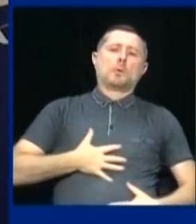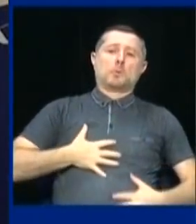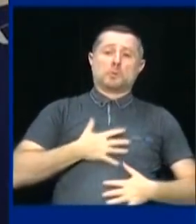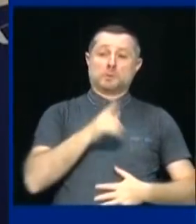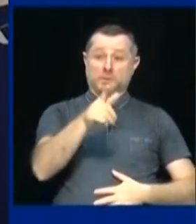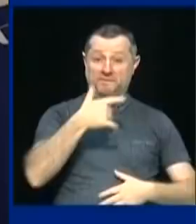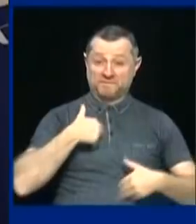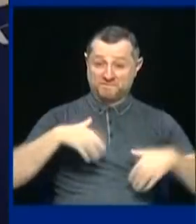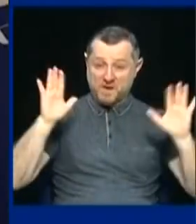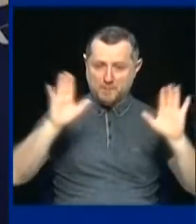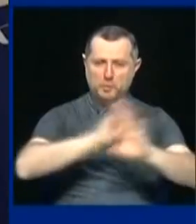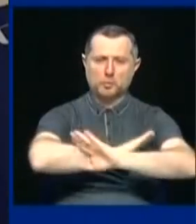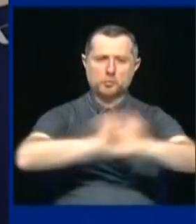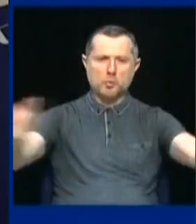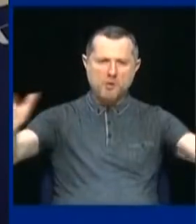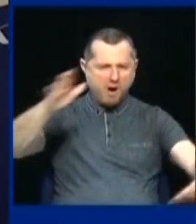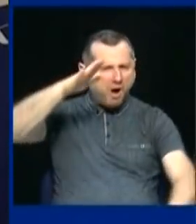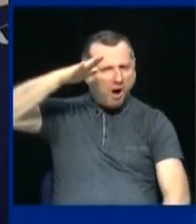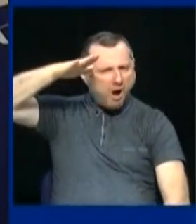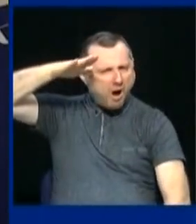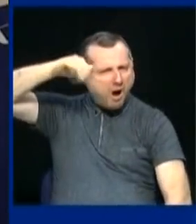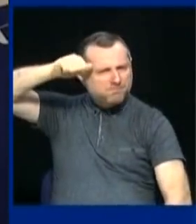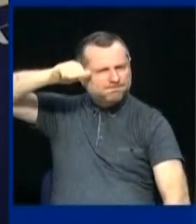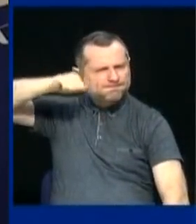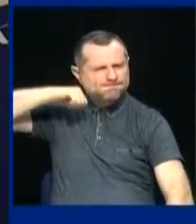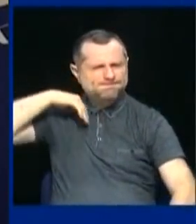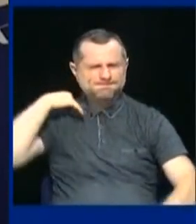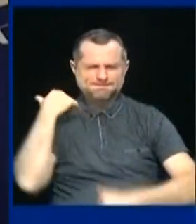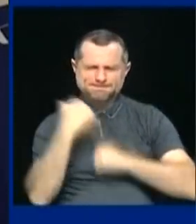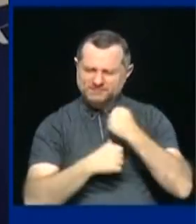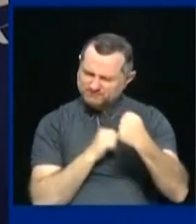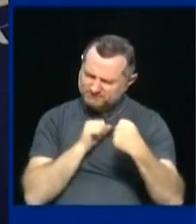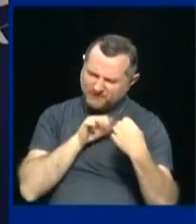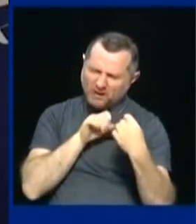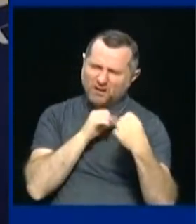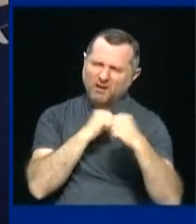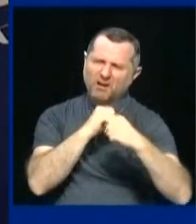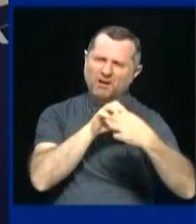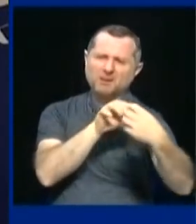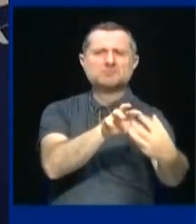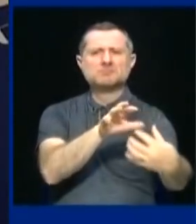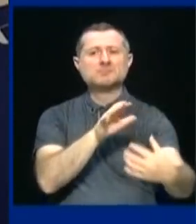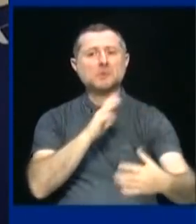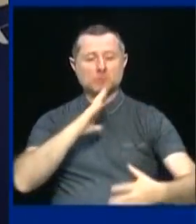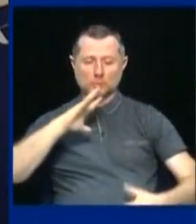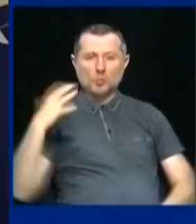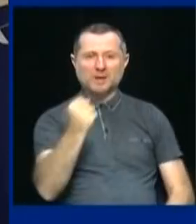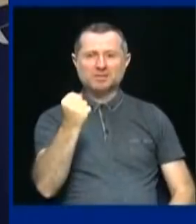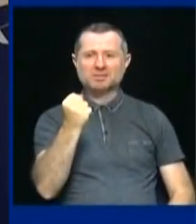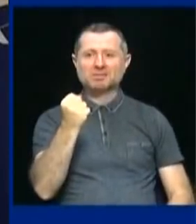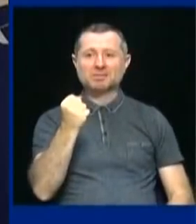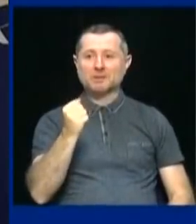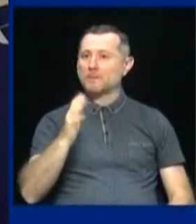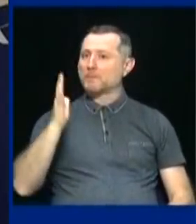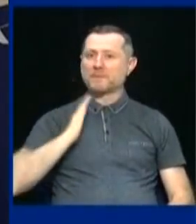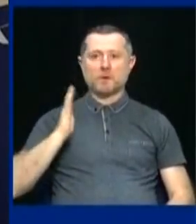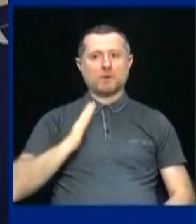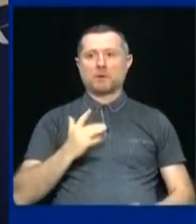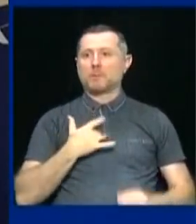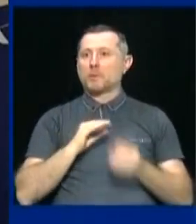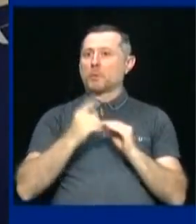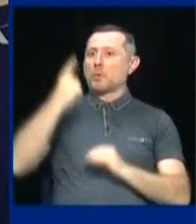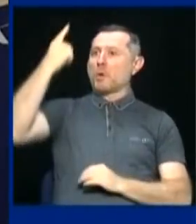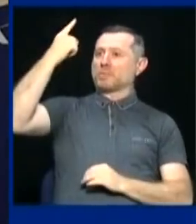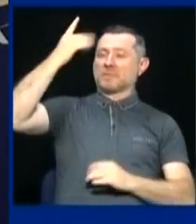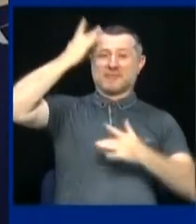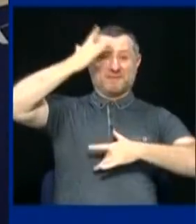won, going from the highest infection rate in the nation to one of the lowest.